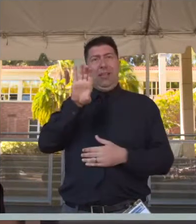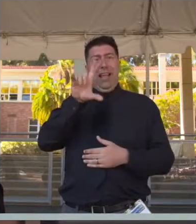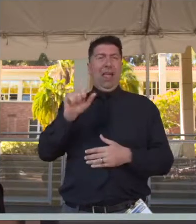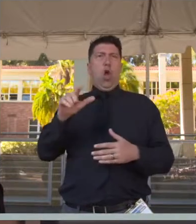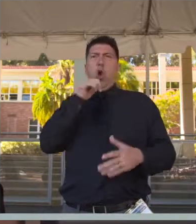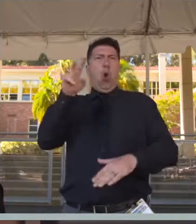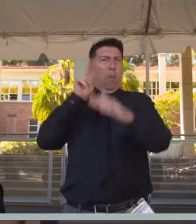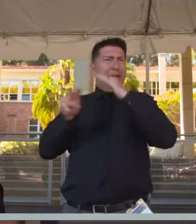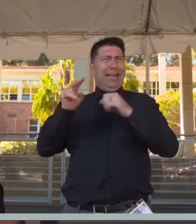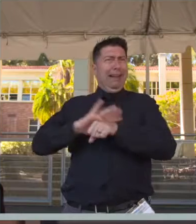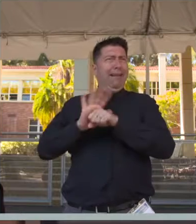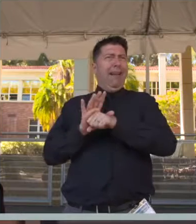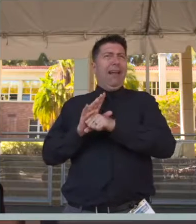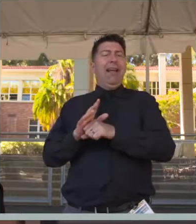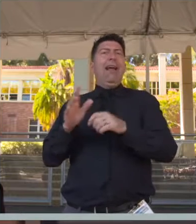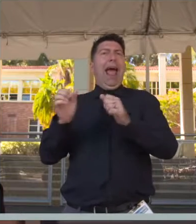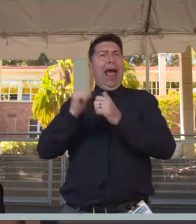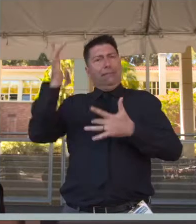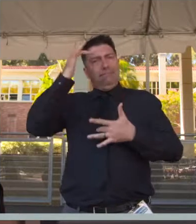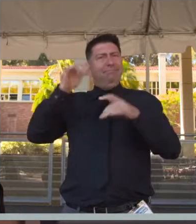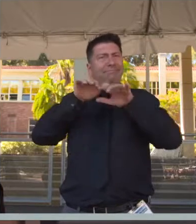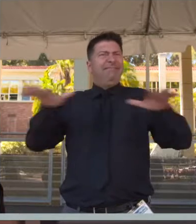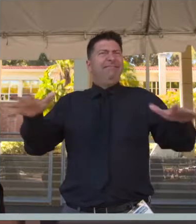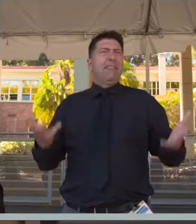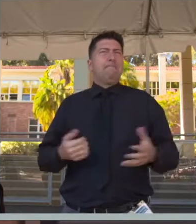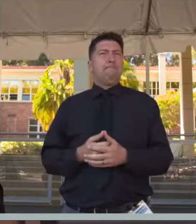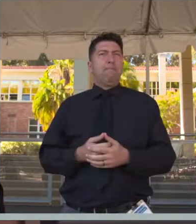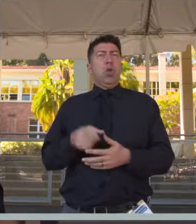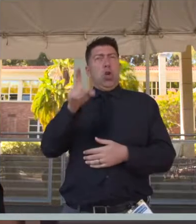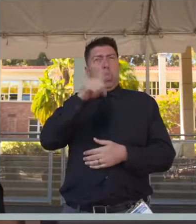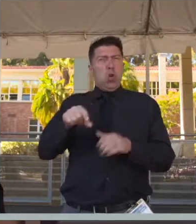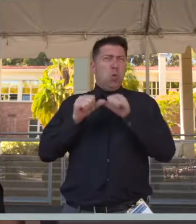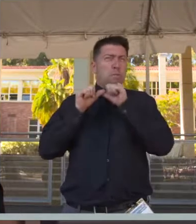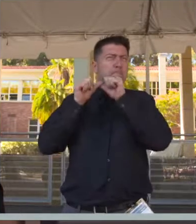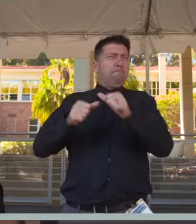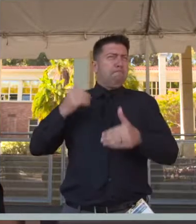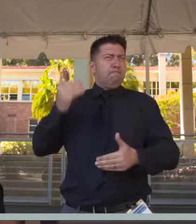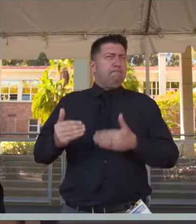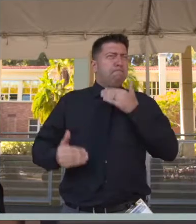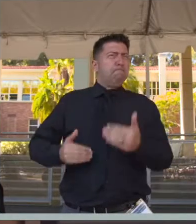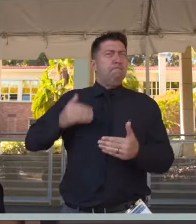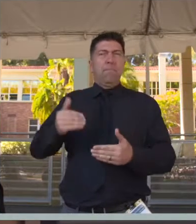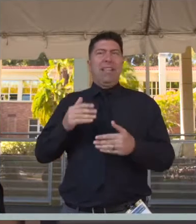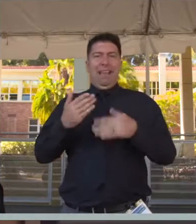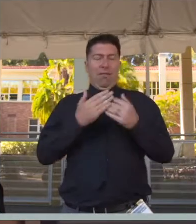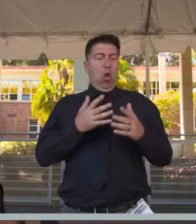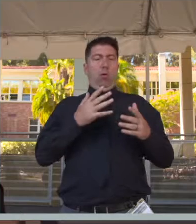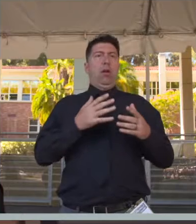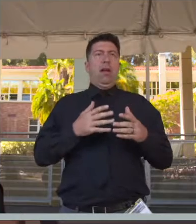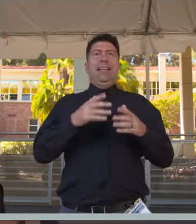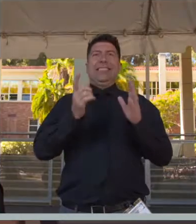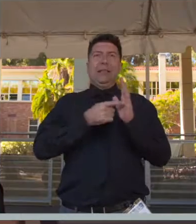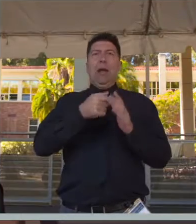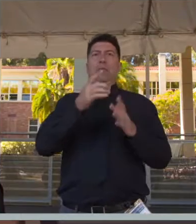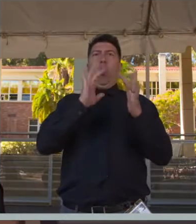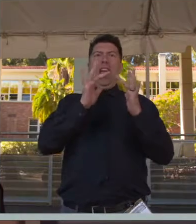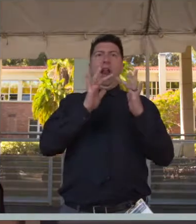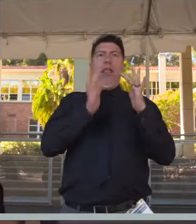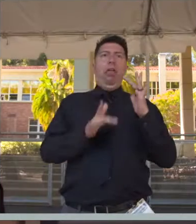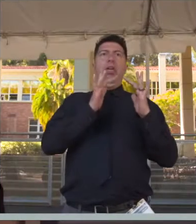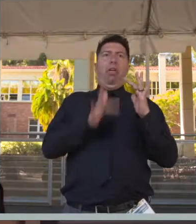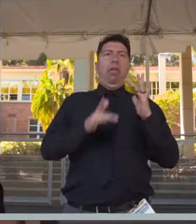that coming, along with a global pandemic? You persisted when facing the distraction of a choppy internet connection for your